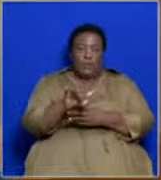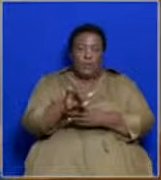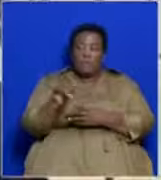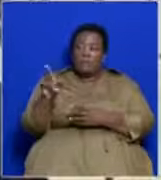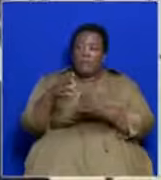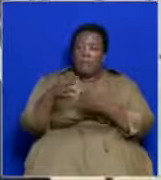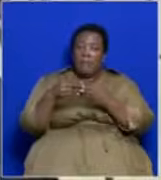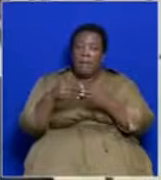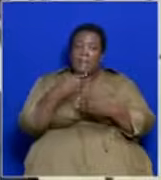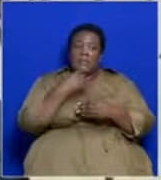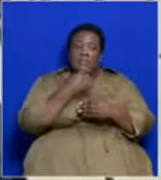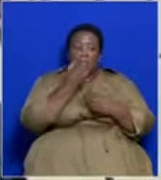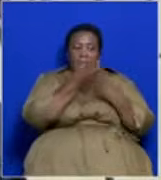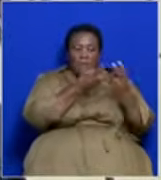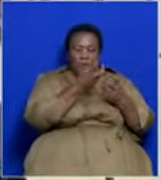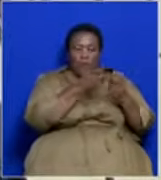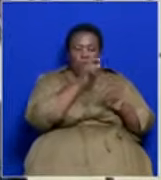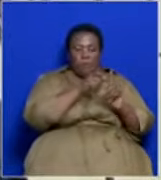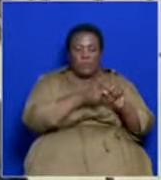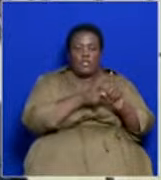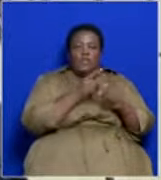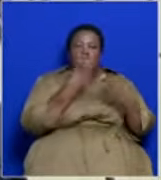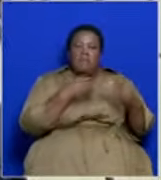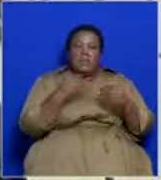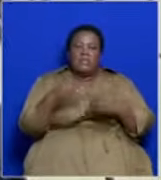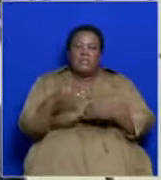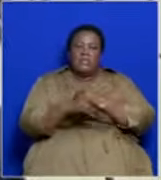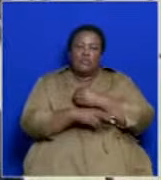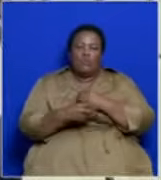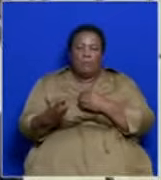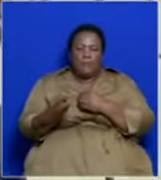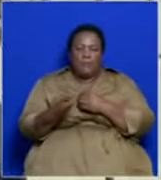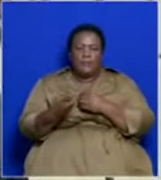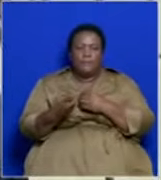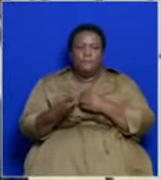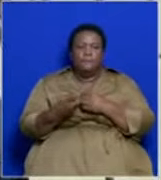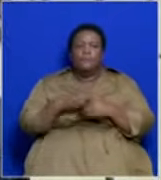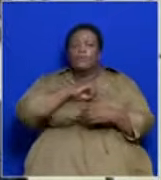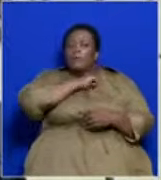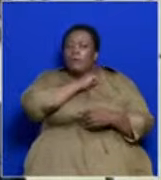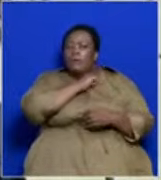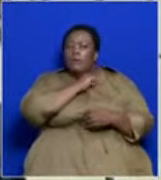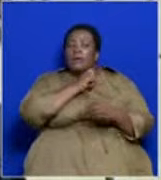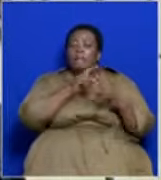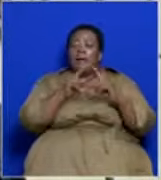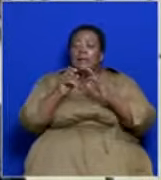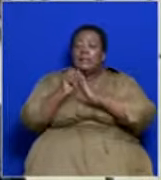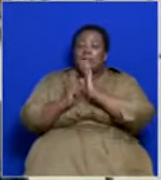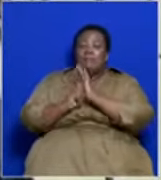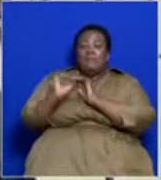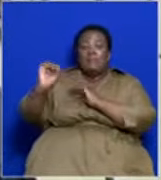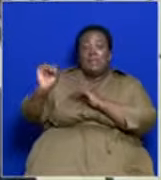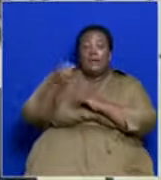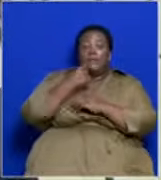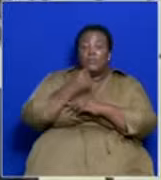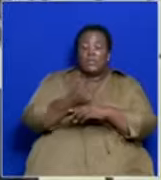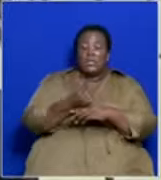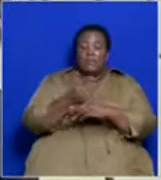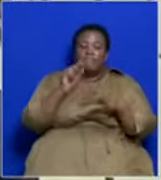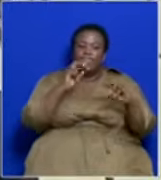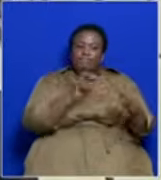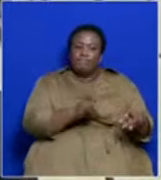business robbery, whilst in their own statement they say that they investigating